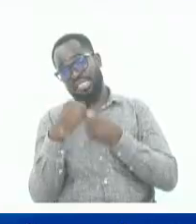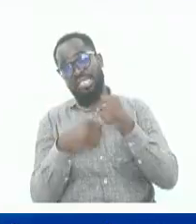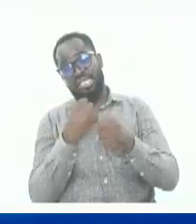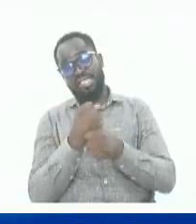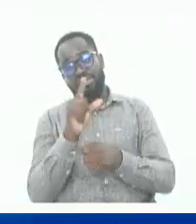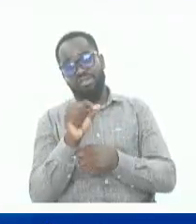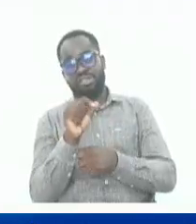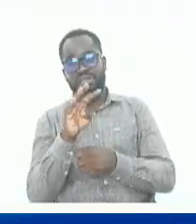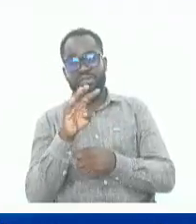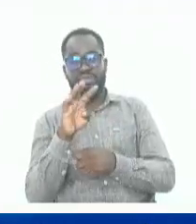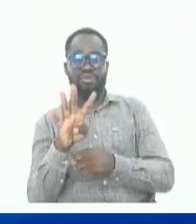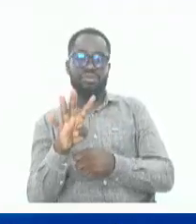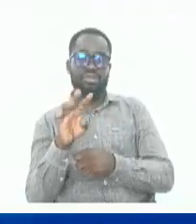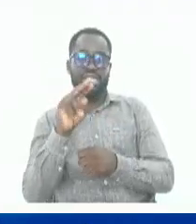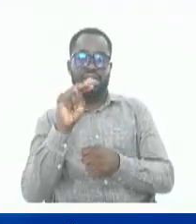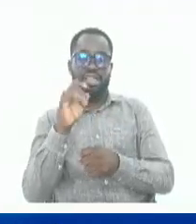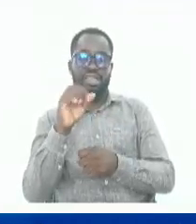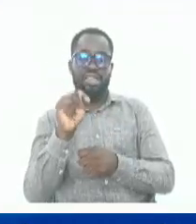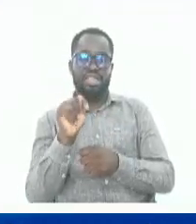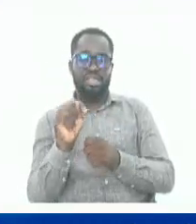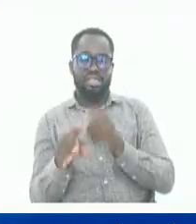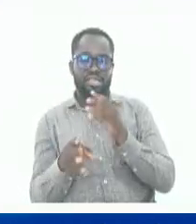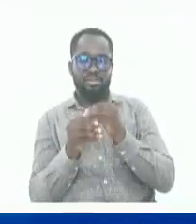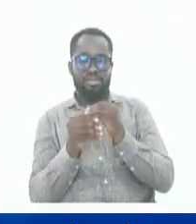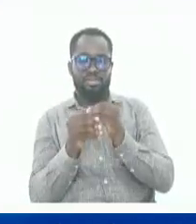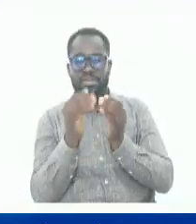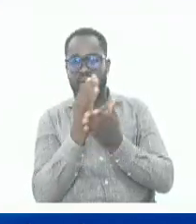2024 with a net asset value per unit at